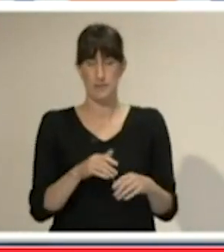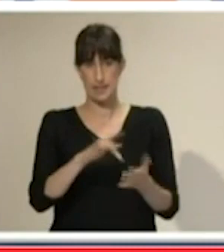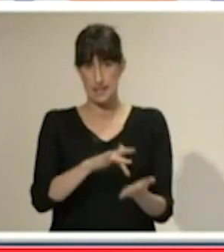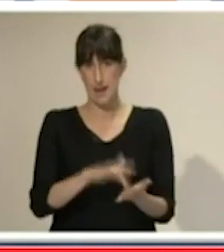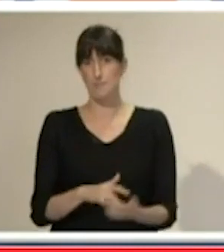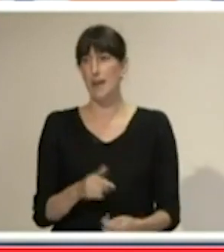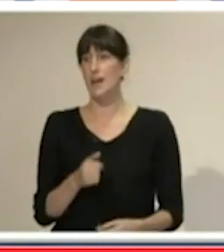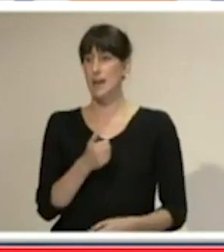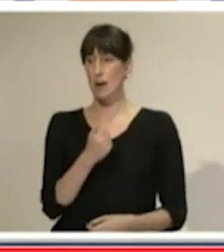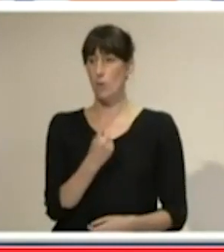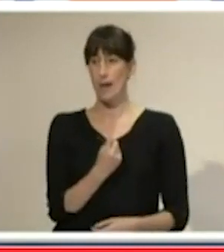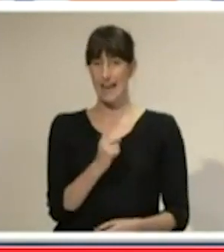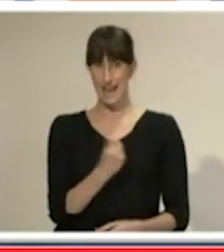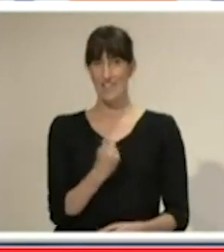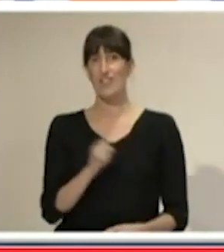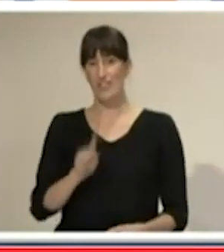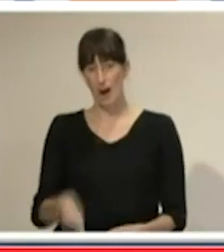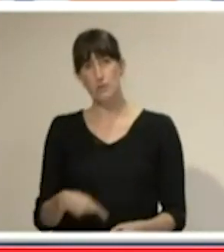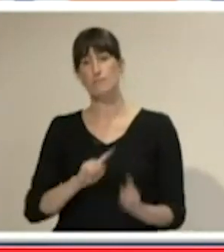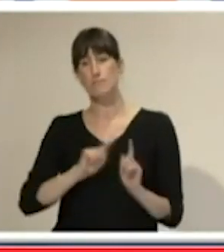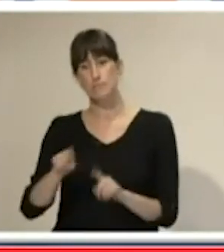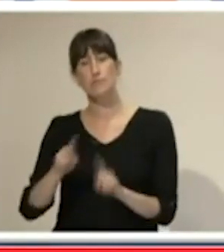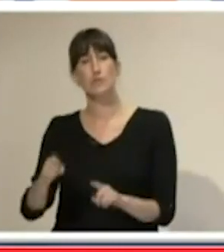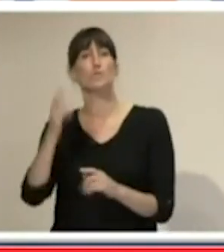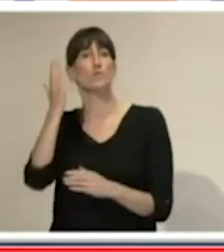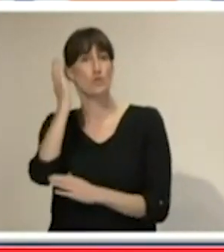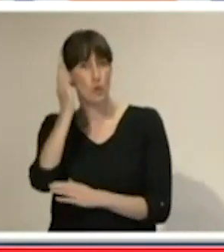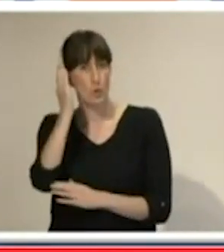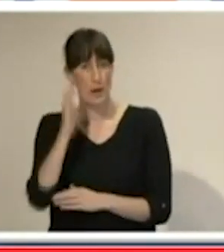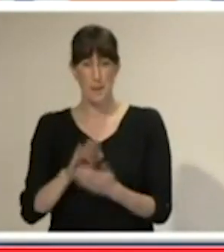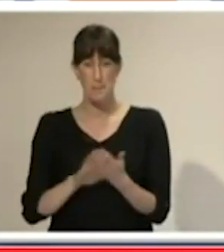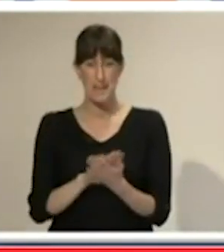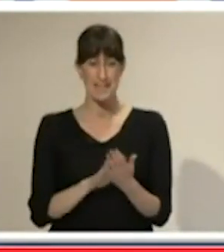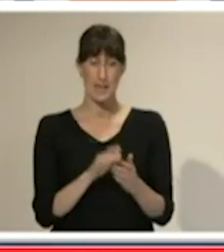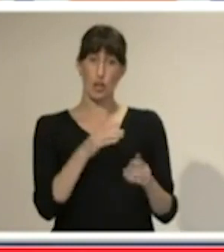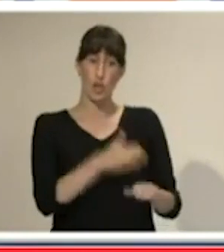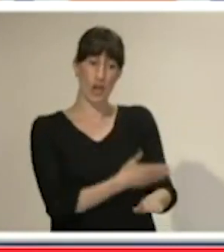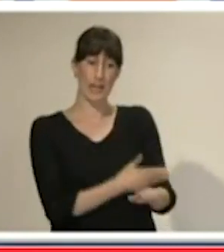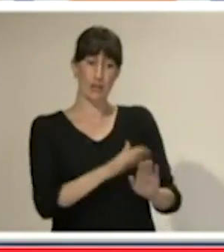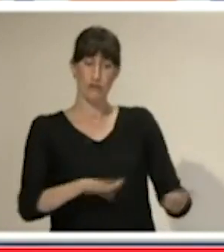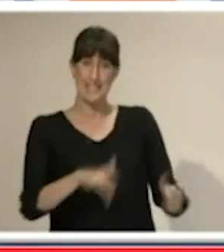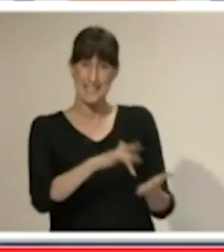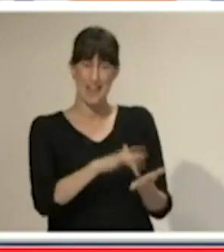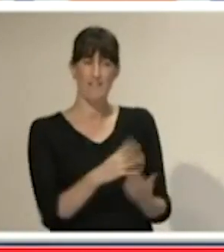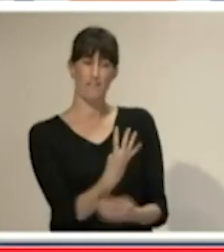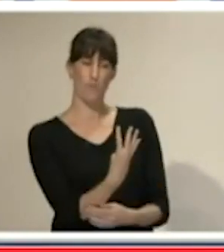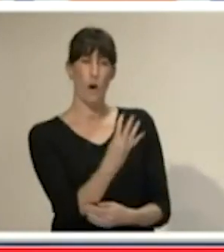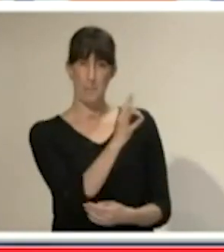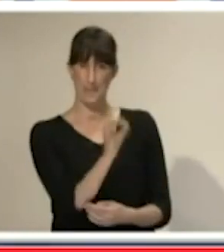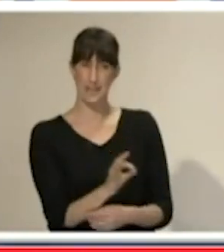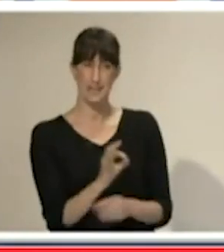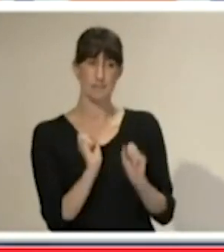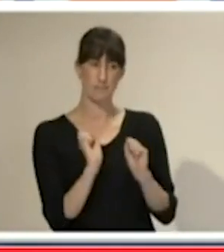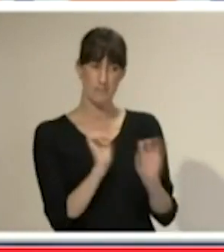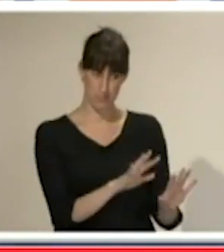11,846 attending a school. This represents 4% attendance at ECE and 1% attendance